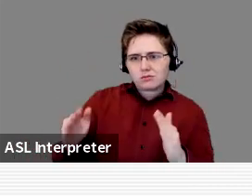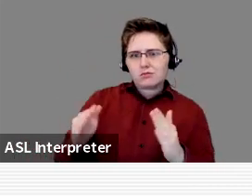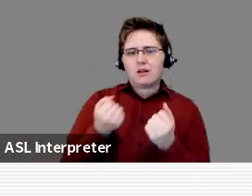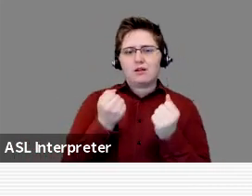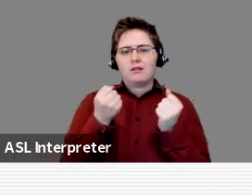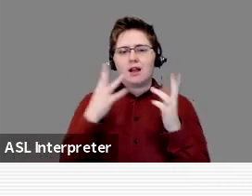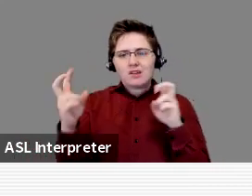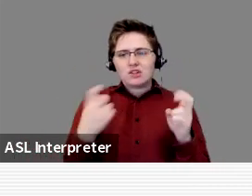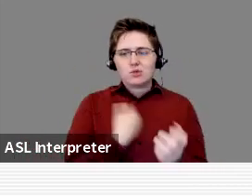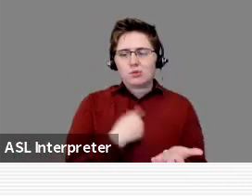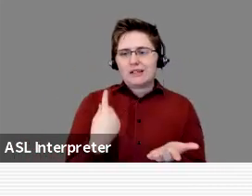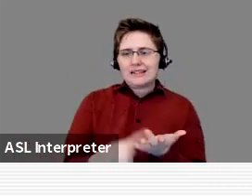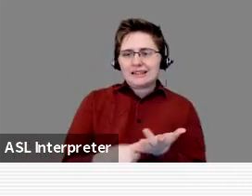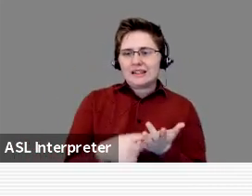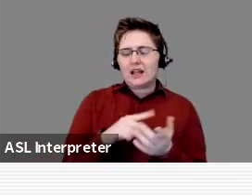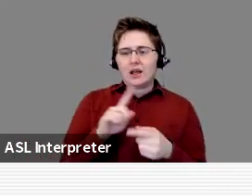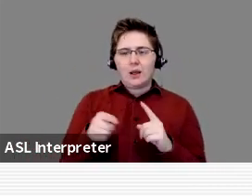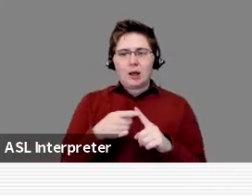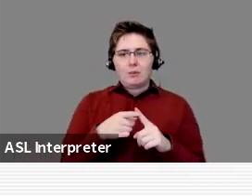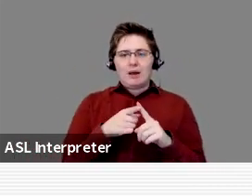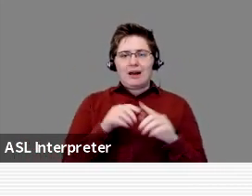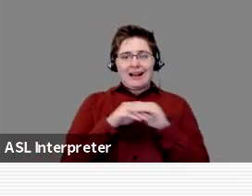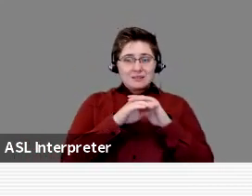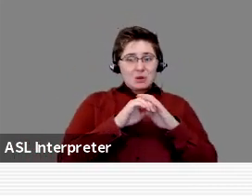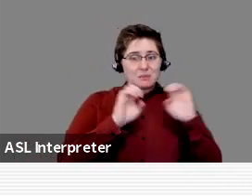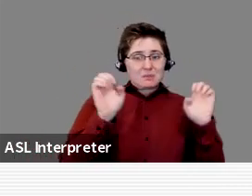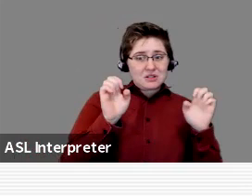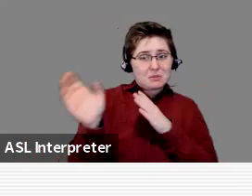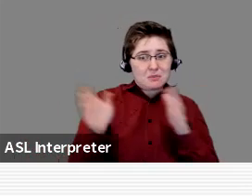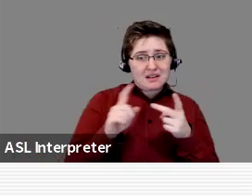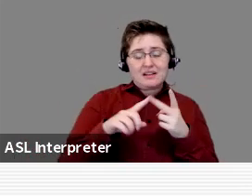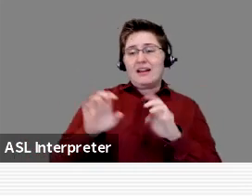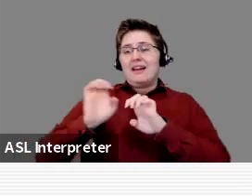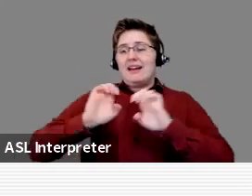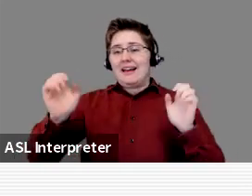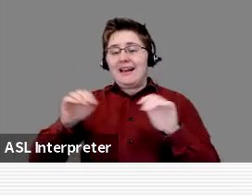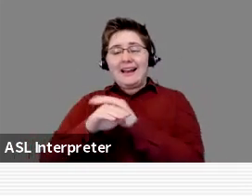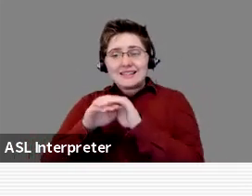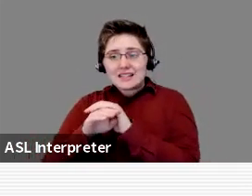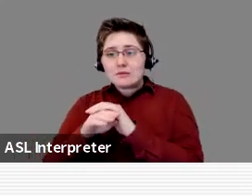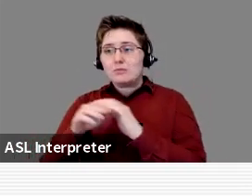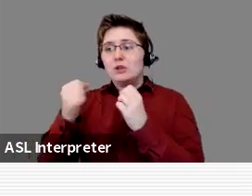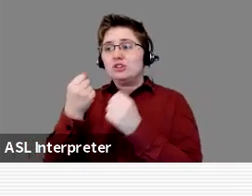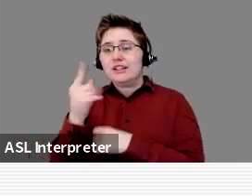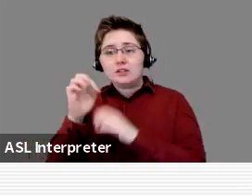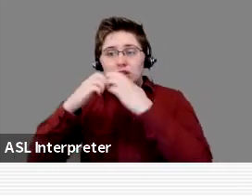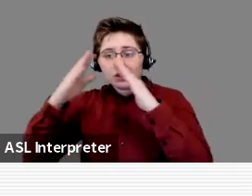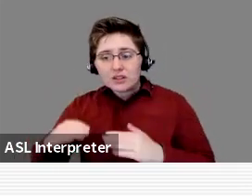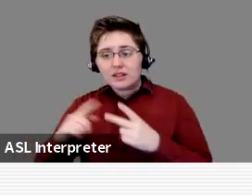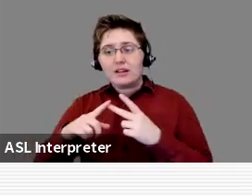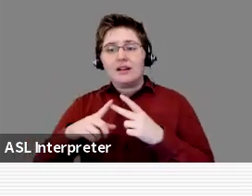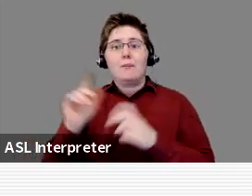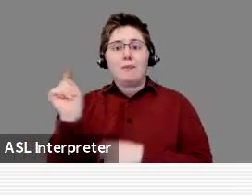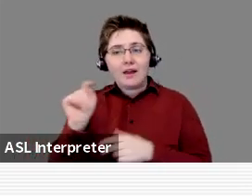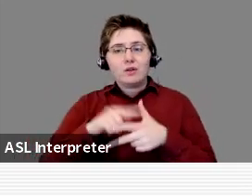as accessible emergency preparedness comes down to accessible shelters, accessible bathrooms, parking areas. The